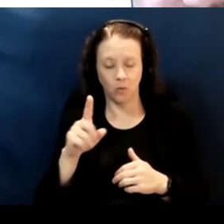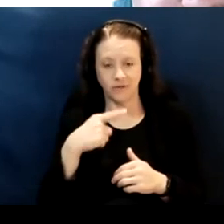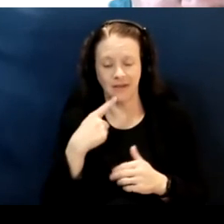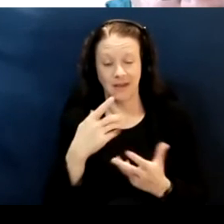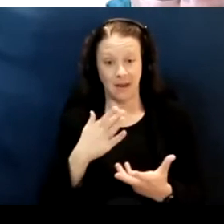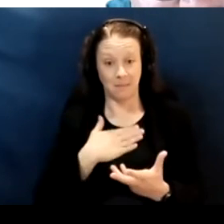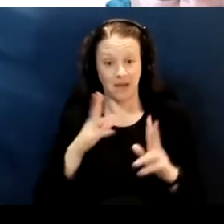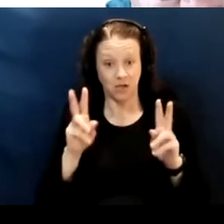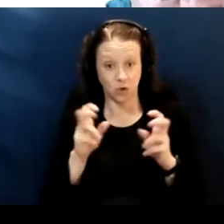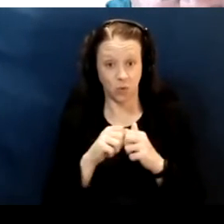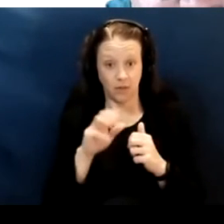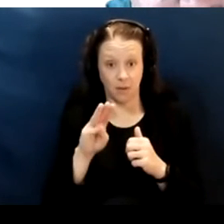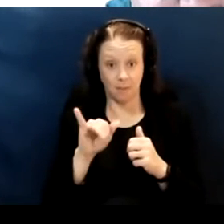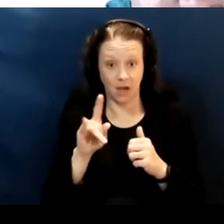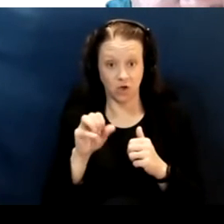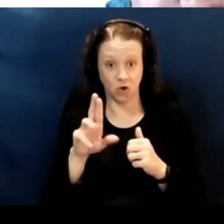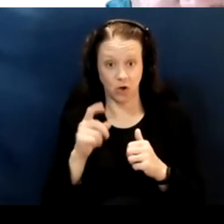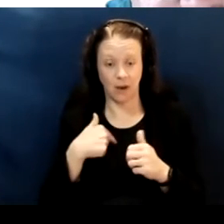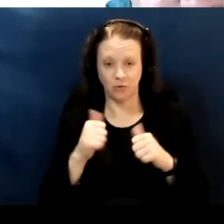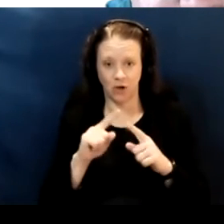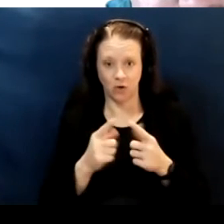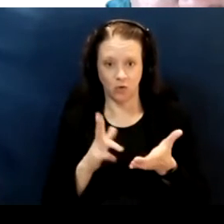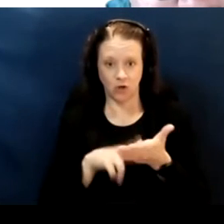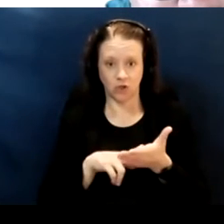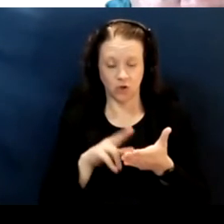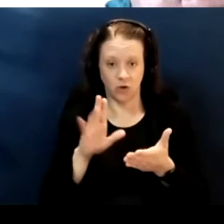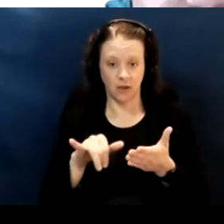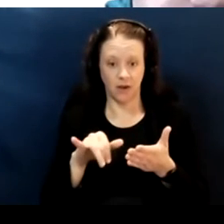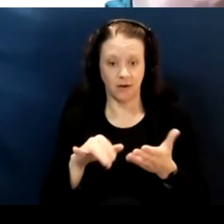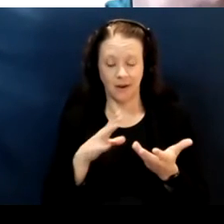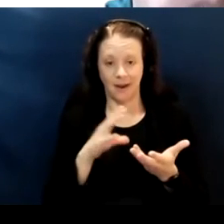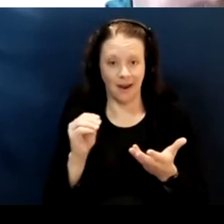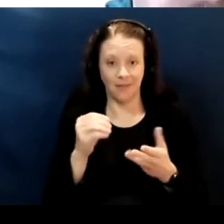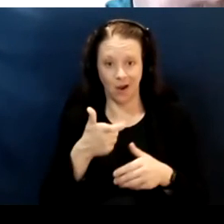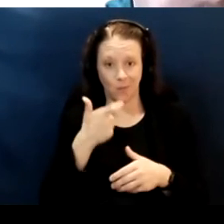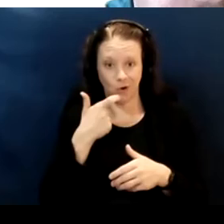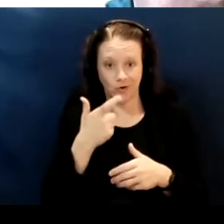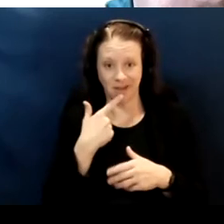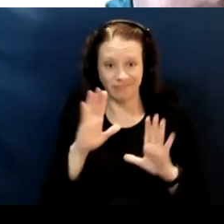I was trying to register with my turn. The operator in turn couldn't help me, told me that there was